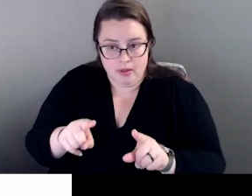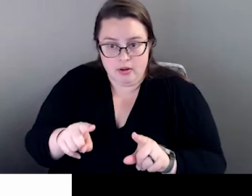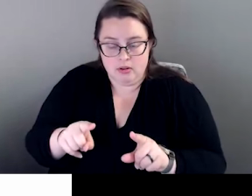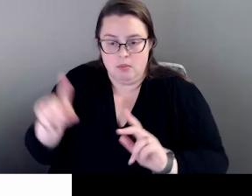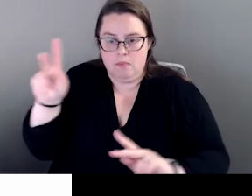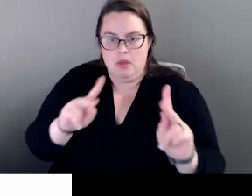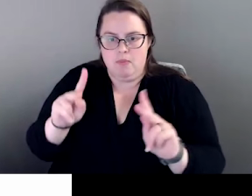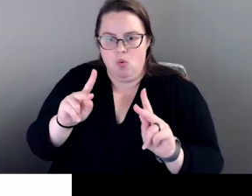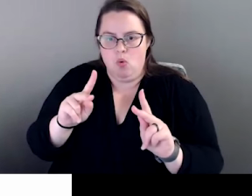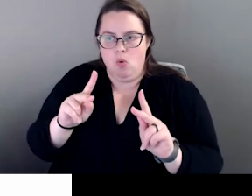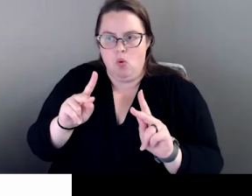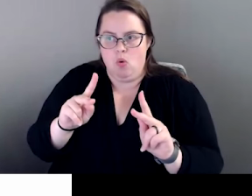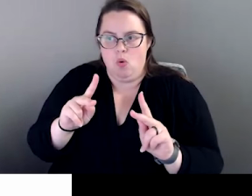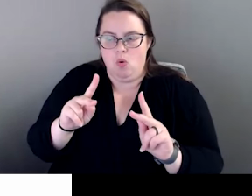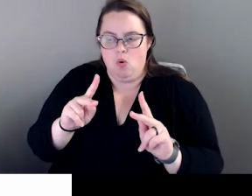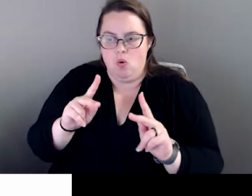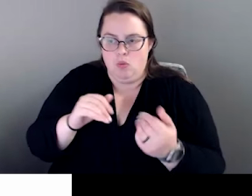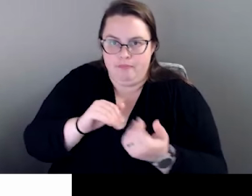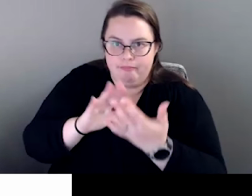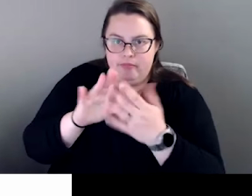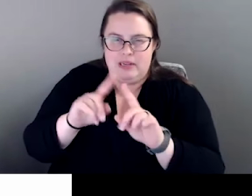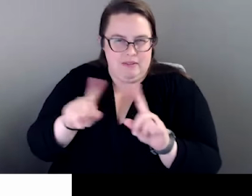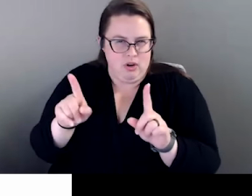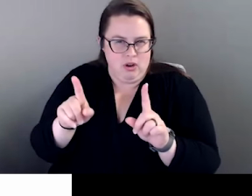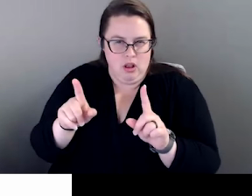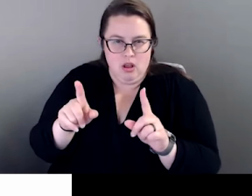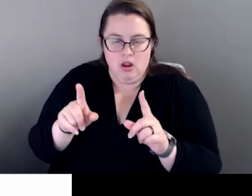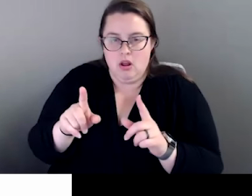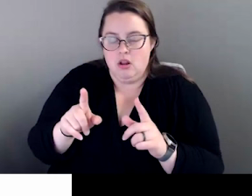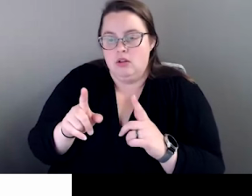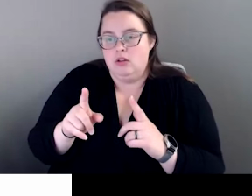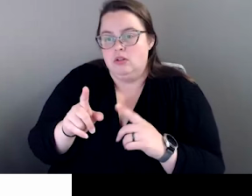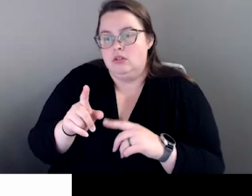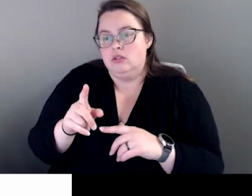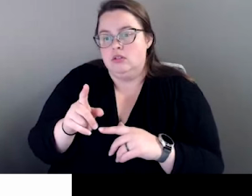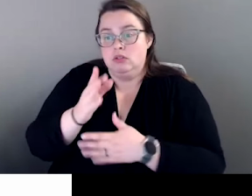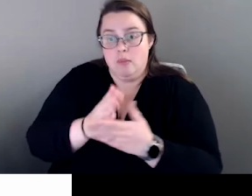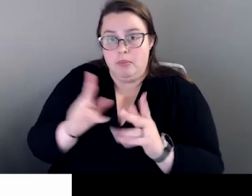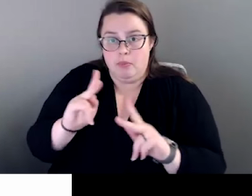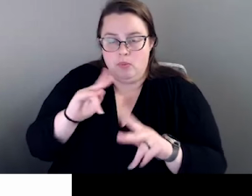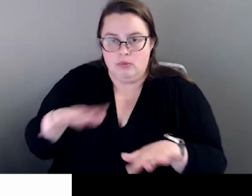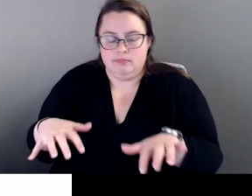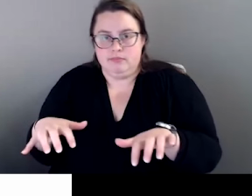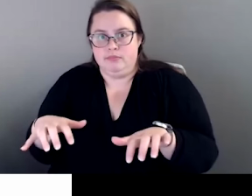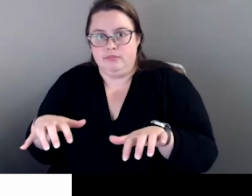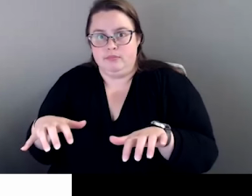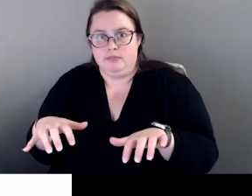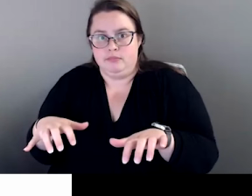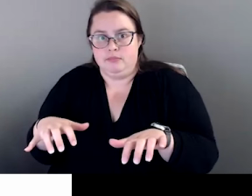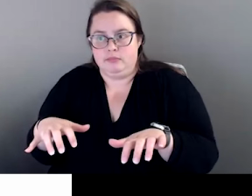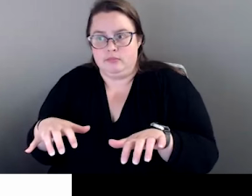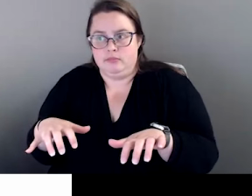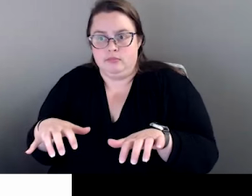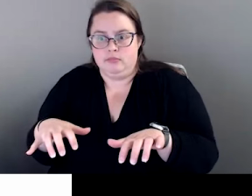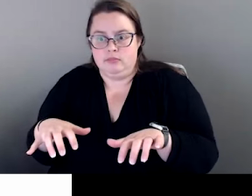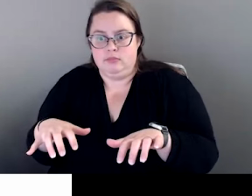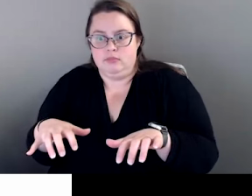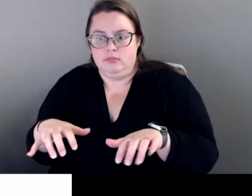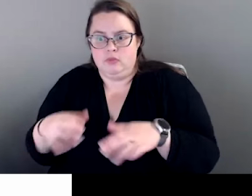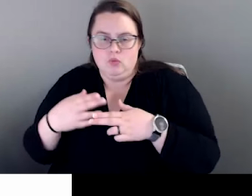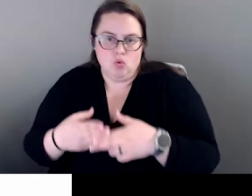with it and has their own reaction to it, right? And some, you know, in this case, may freeze. And they call it a